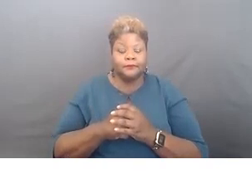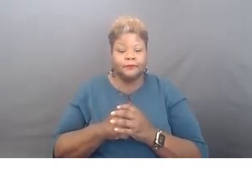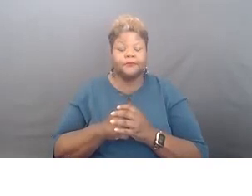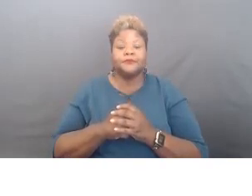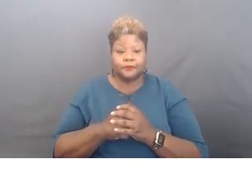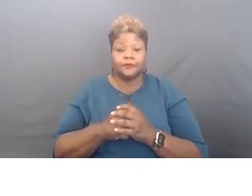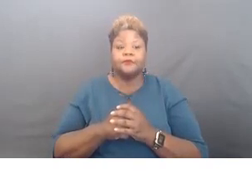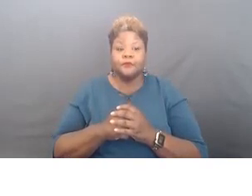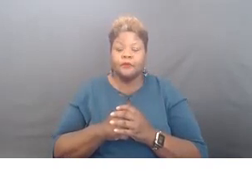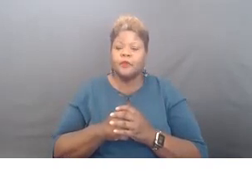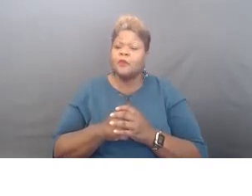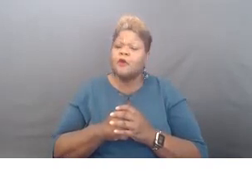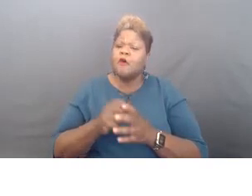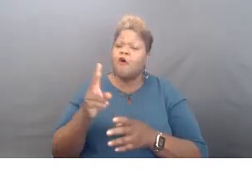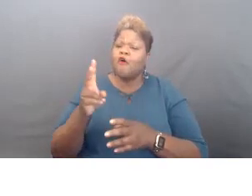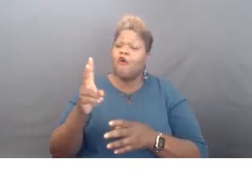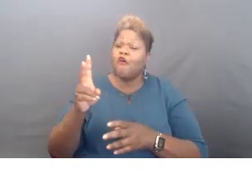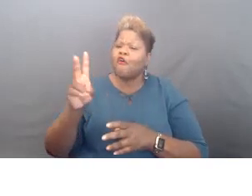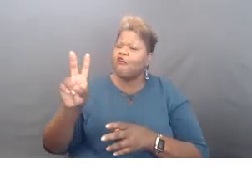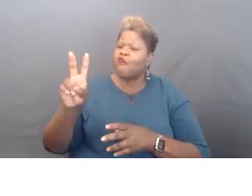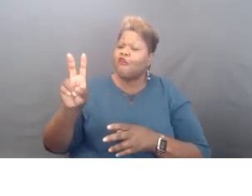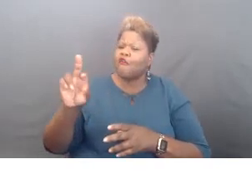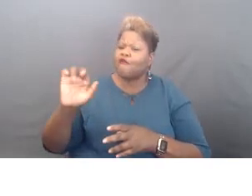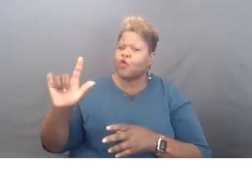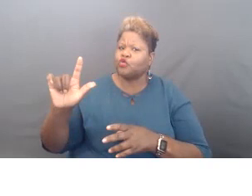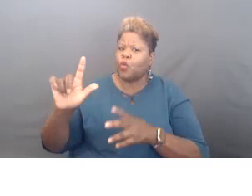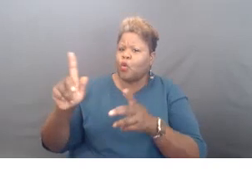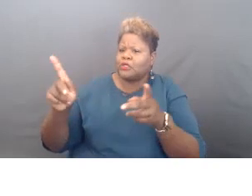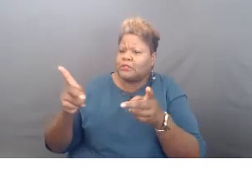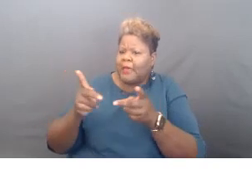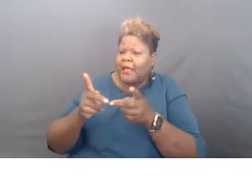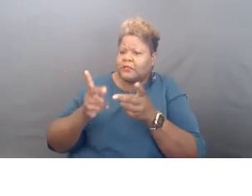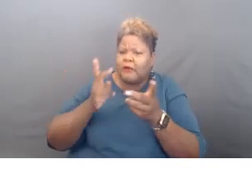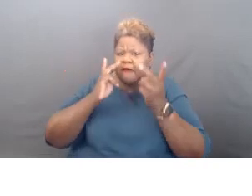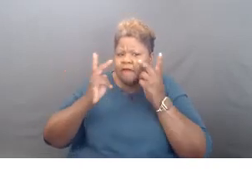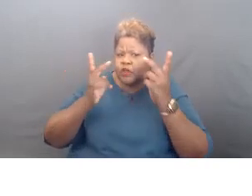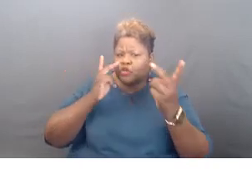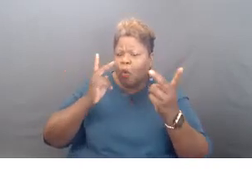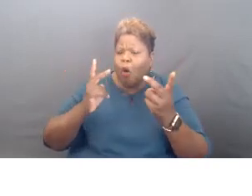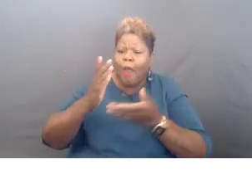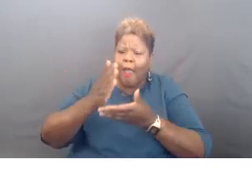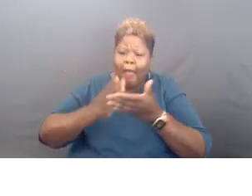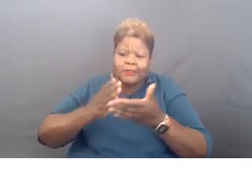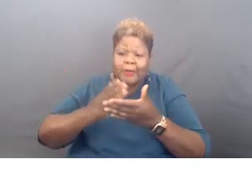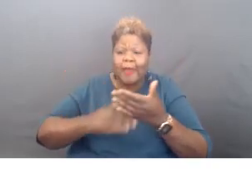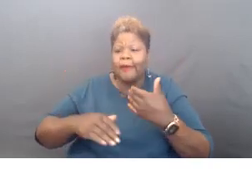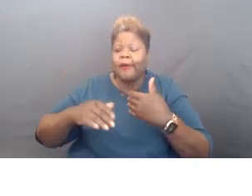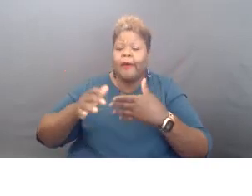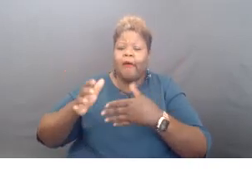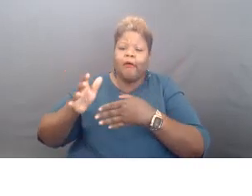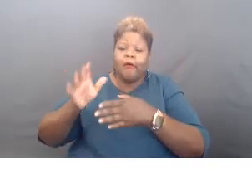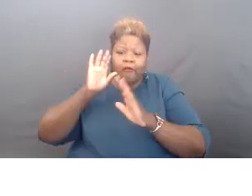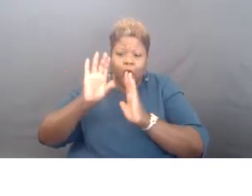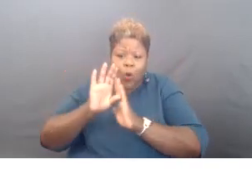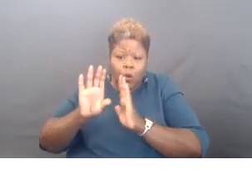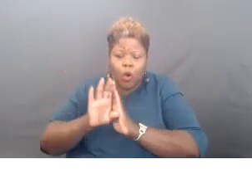So virtual spaces, visual assets. So visual pieces of media like photos, videos, tweets,